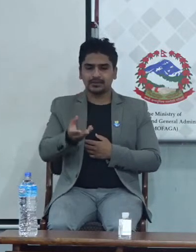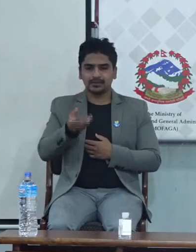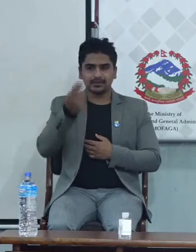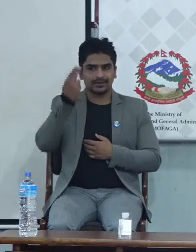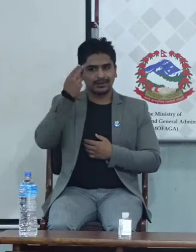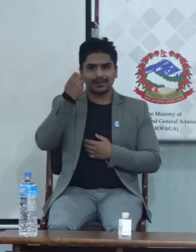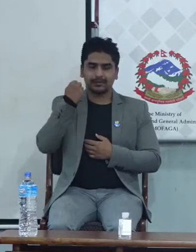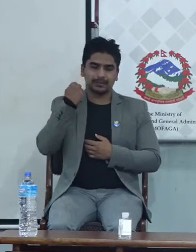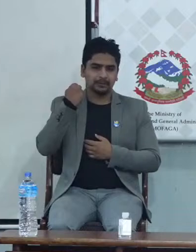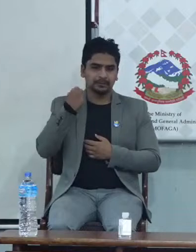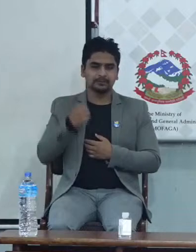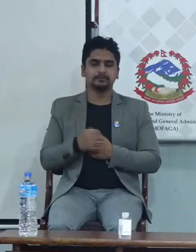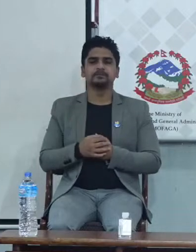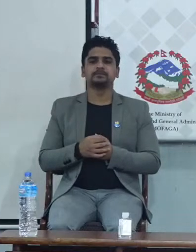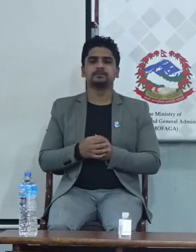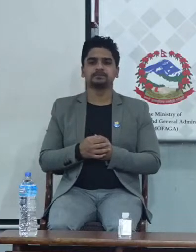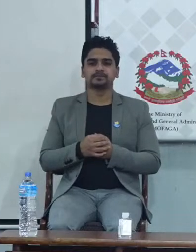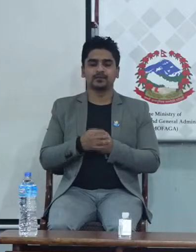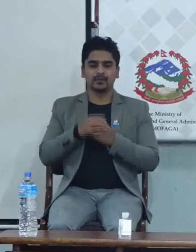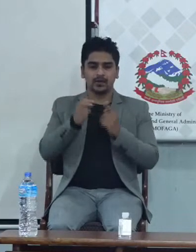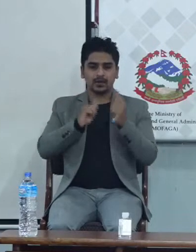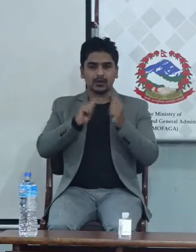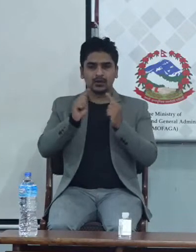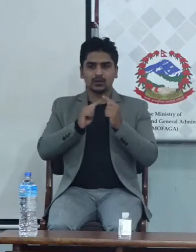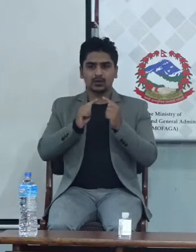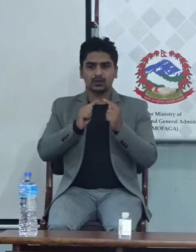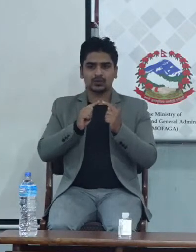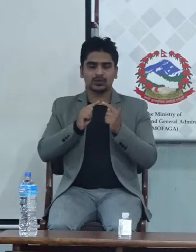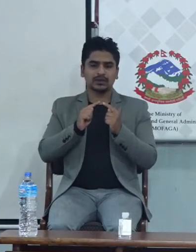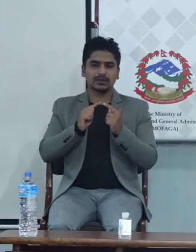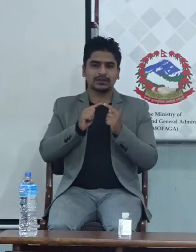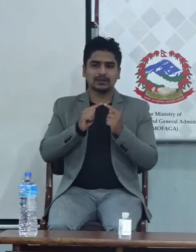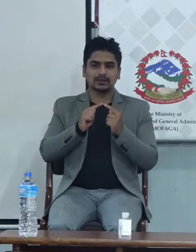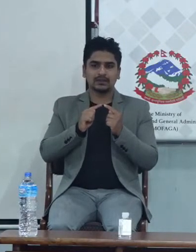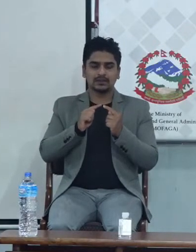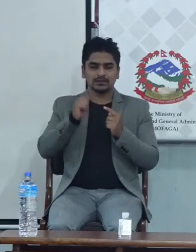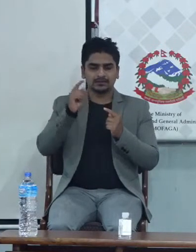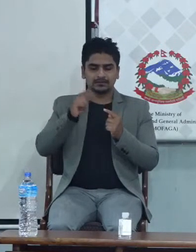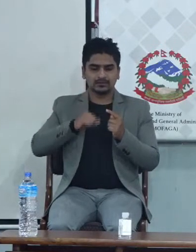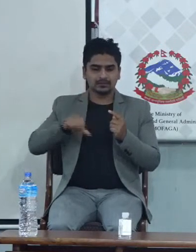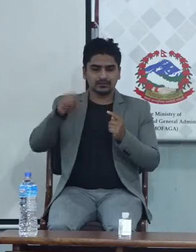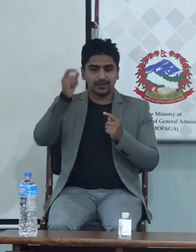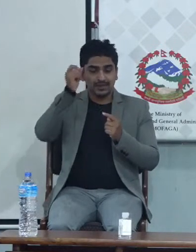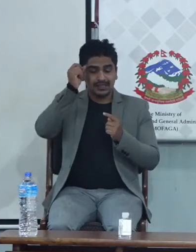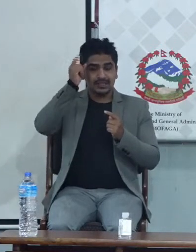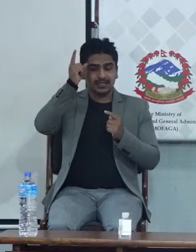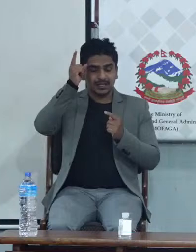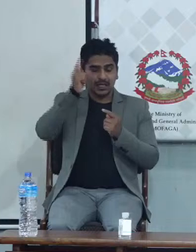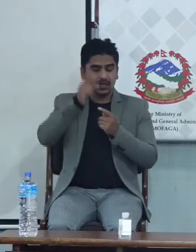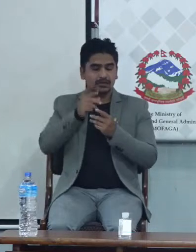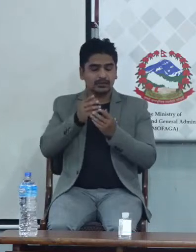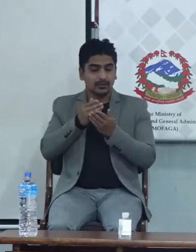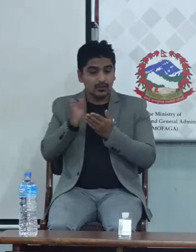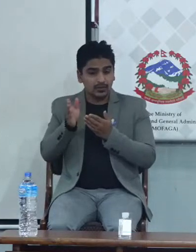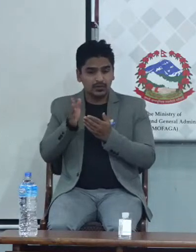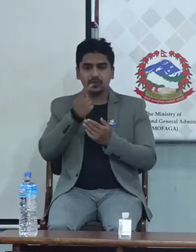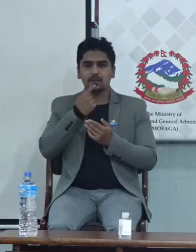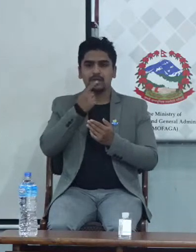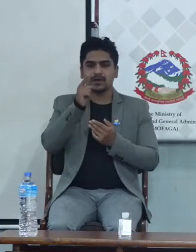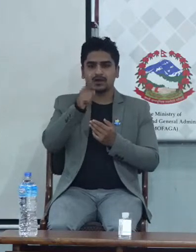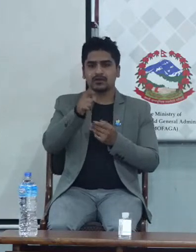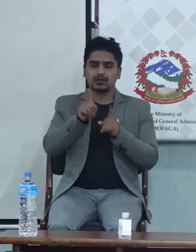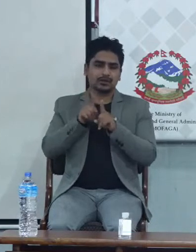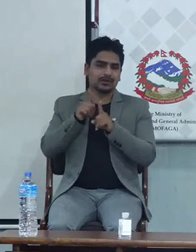So focus. If you miss any counting, 1, 2, 3, and then you will be remembering that if you are